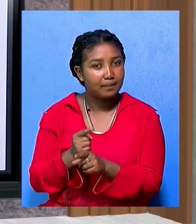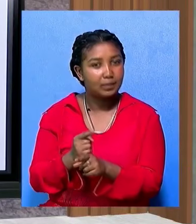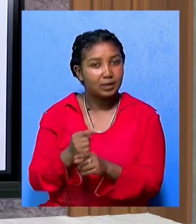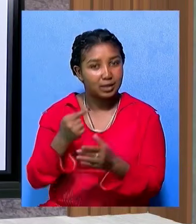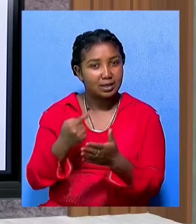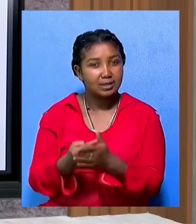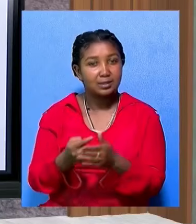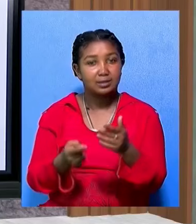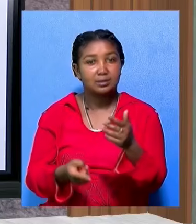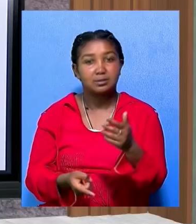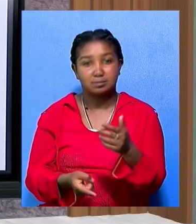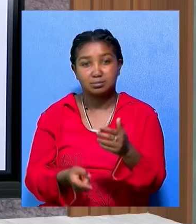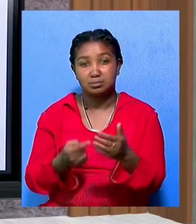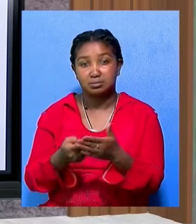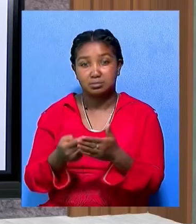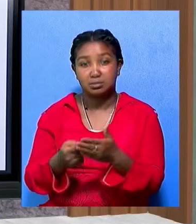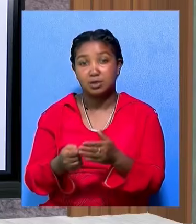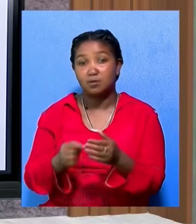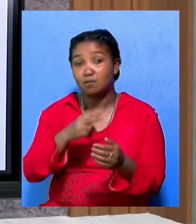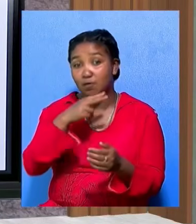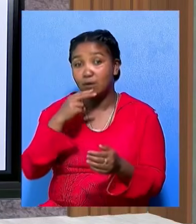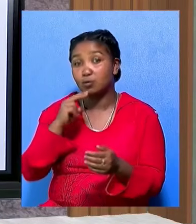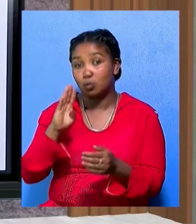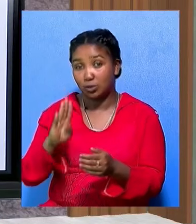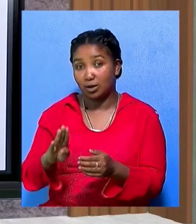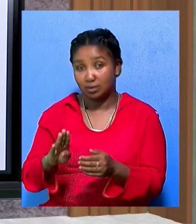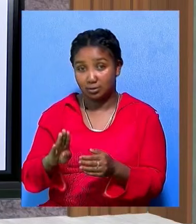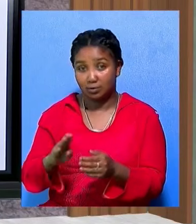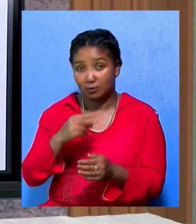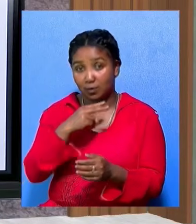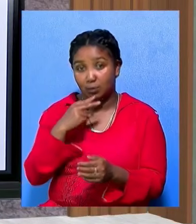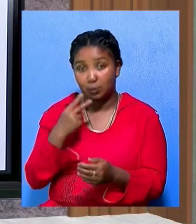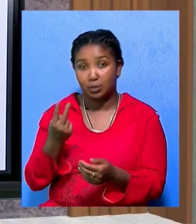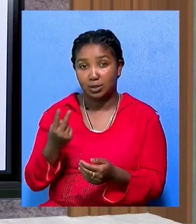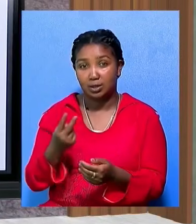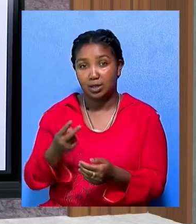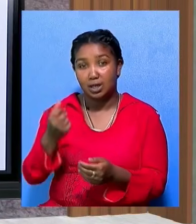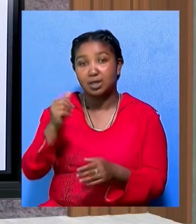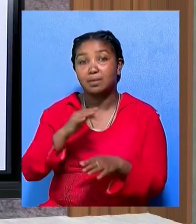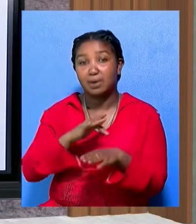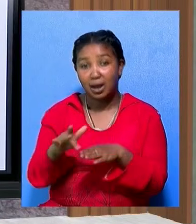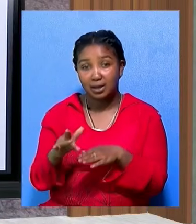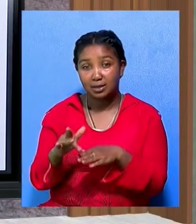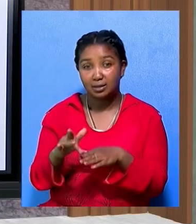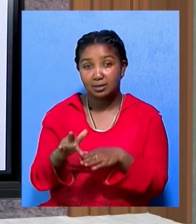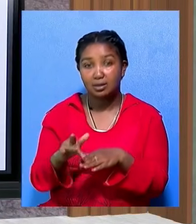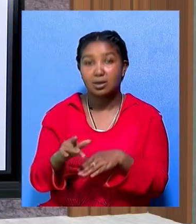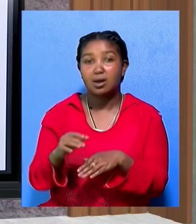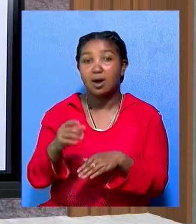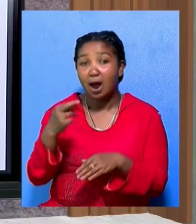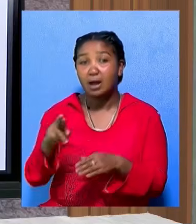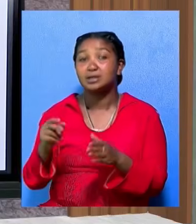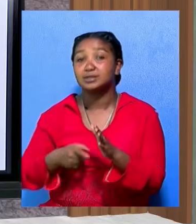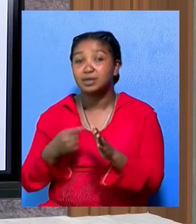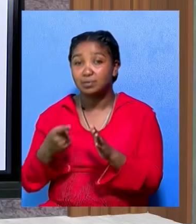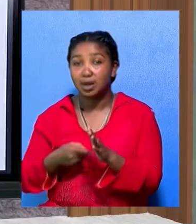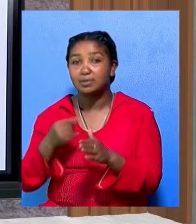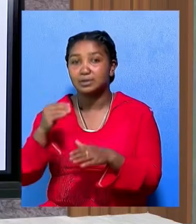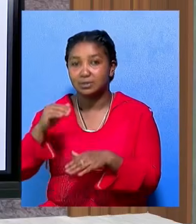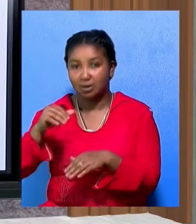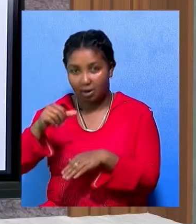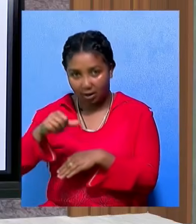Here it's third person. I mean, this one is about verb to be. Okay? He blank are sometimes